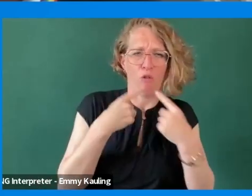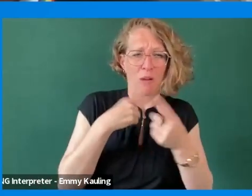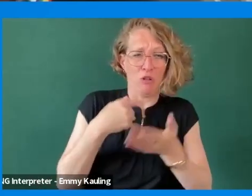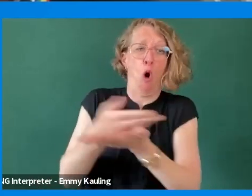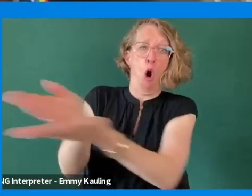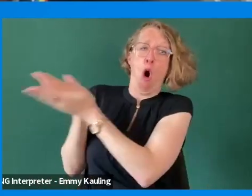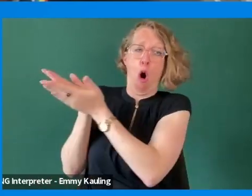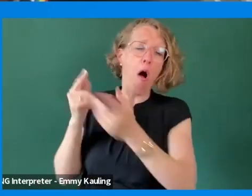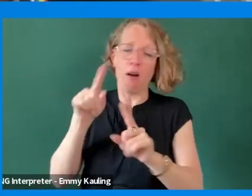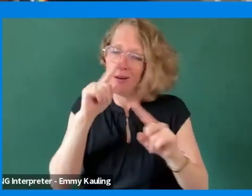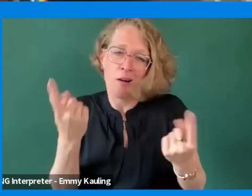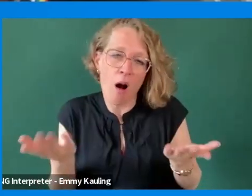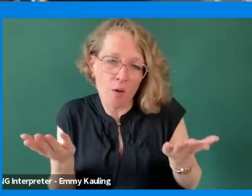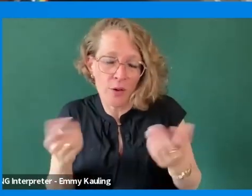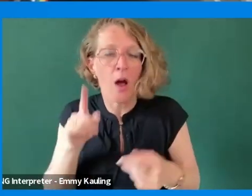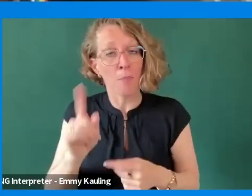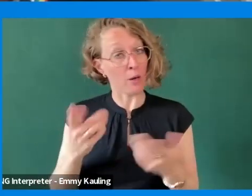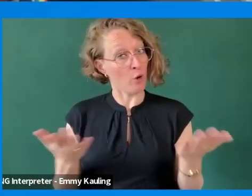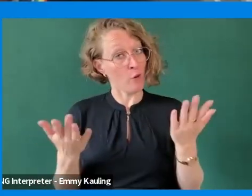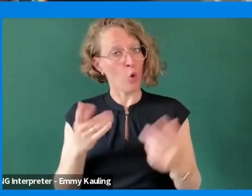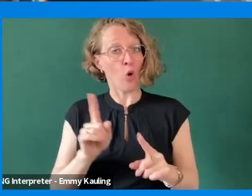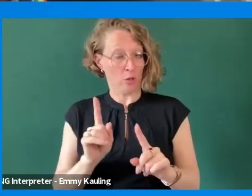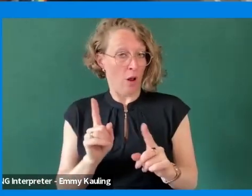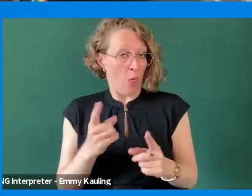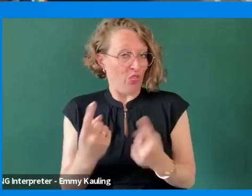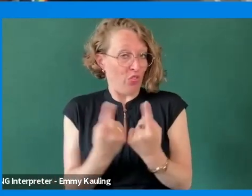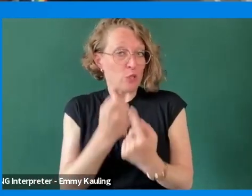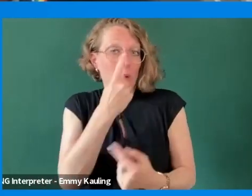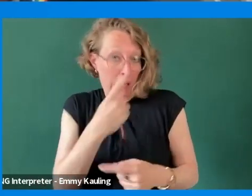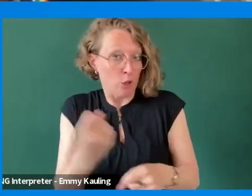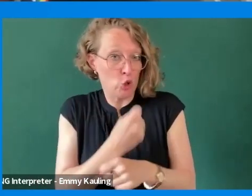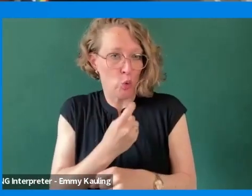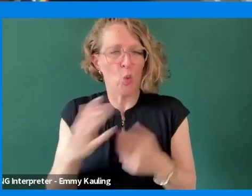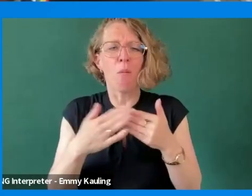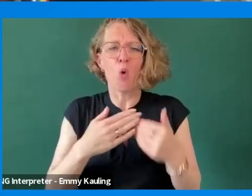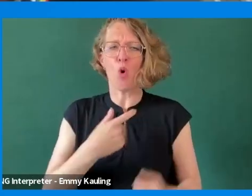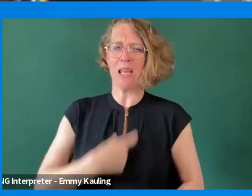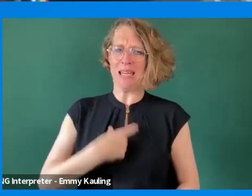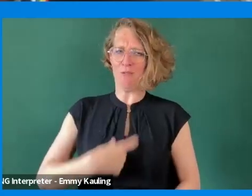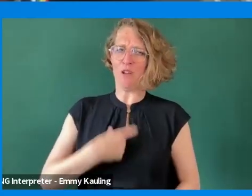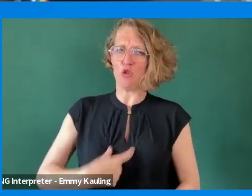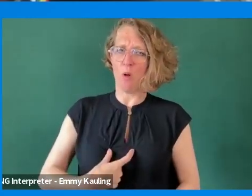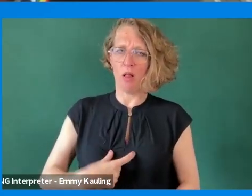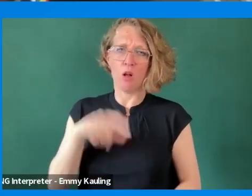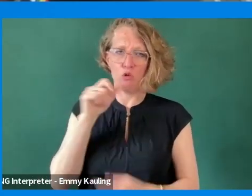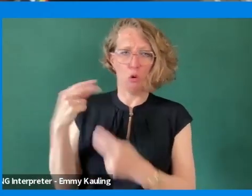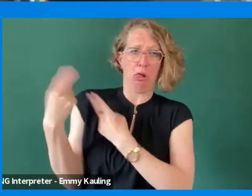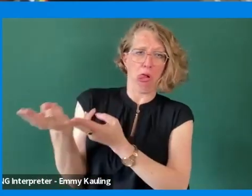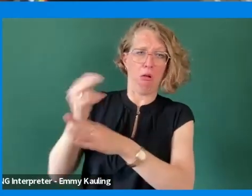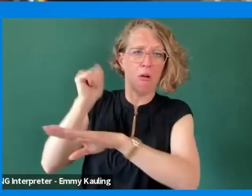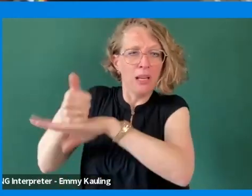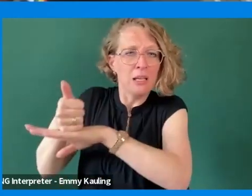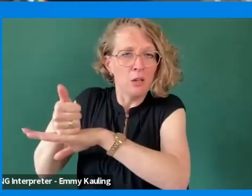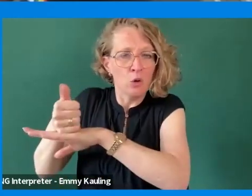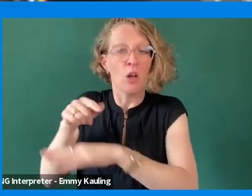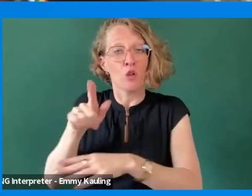that you've seen. But there are things that we can do which are more individual than organizational. And those of us that have leadership positions